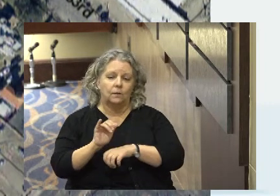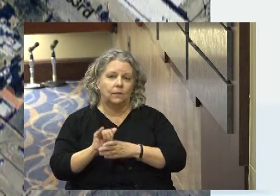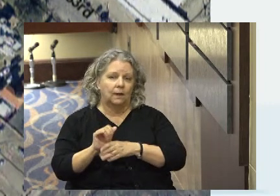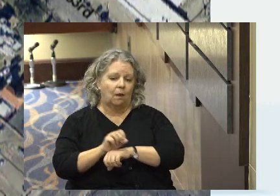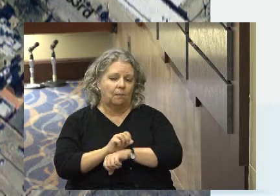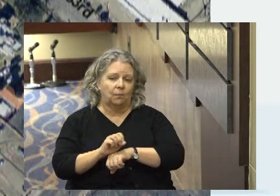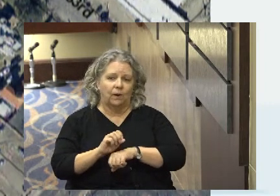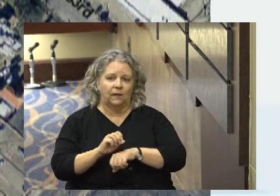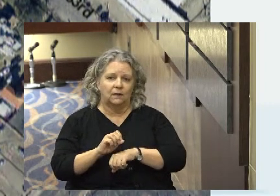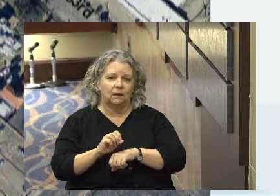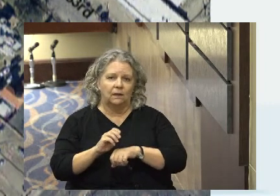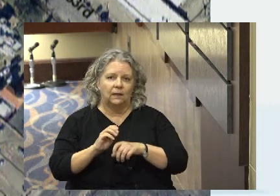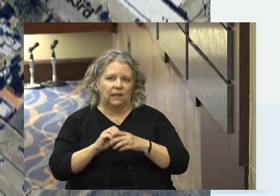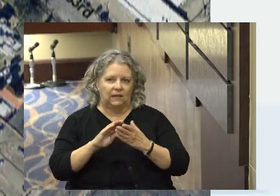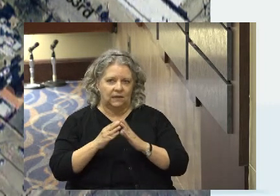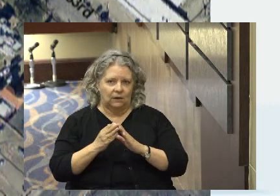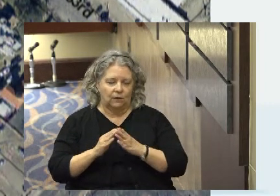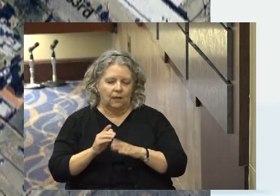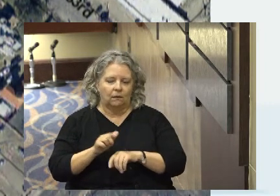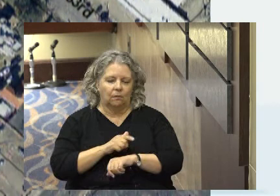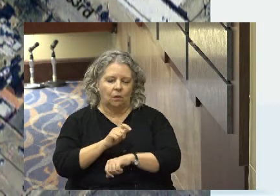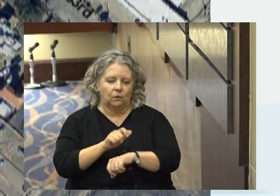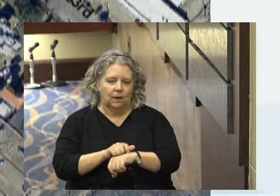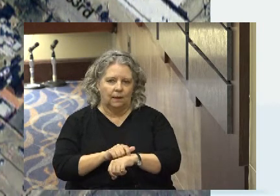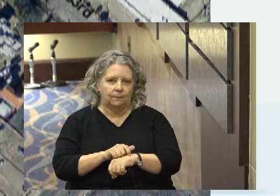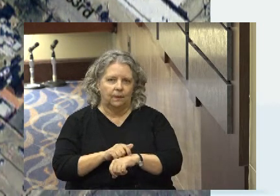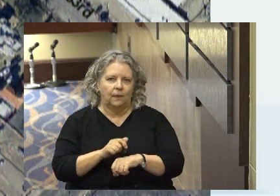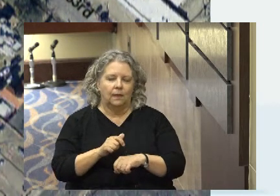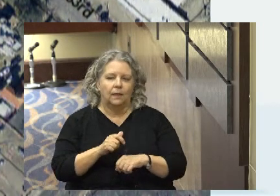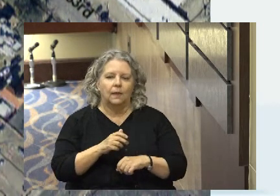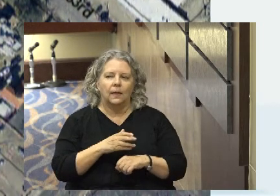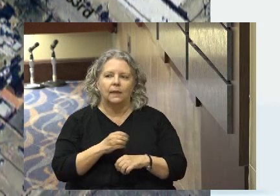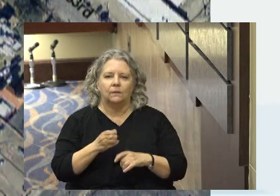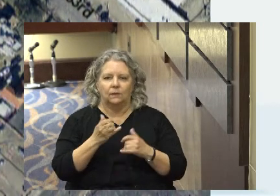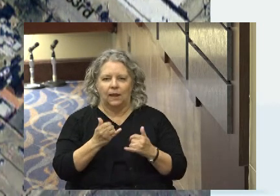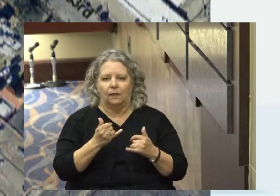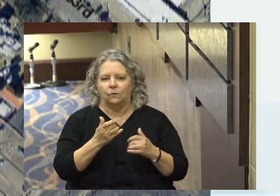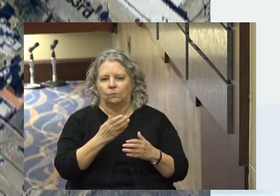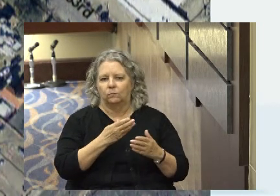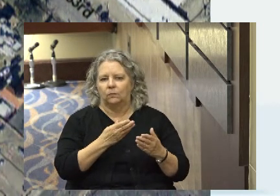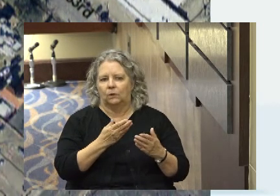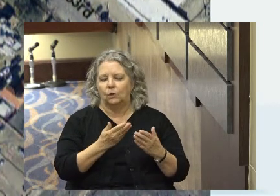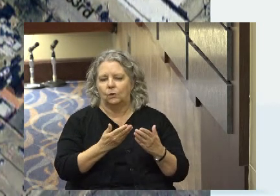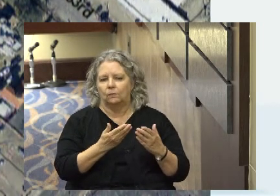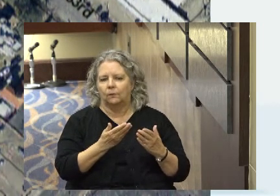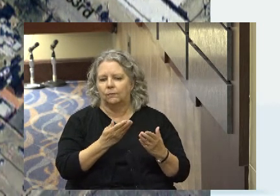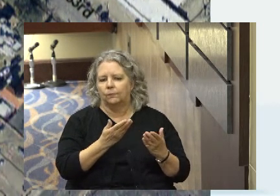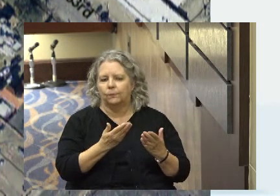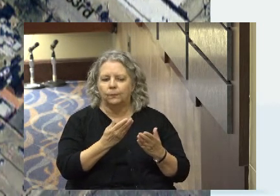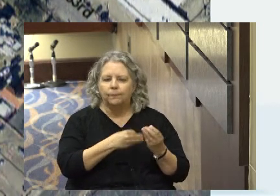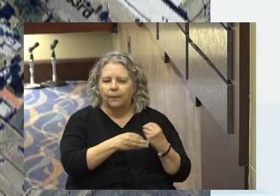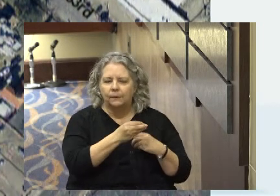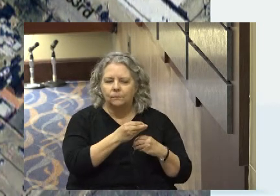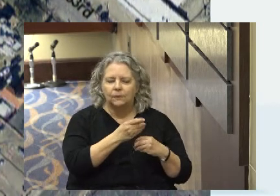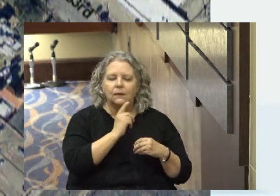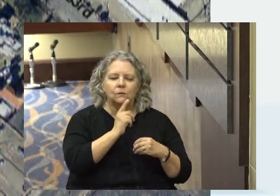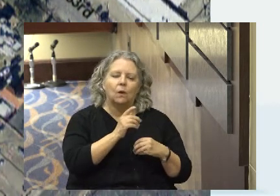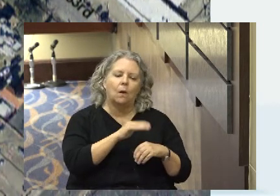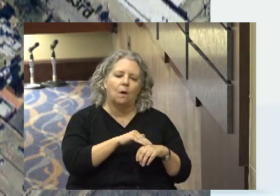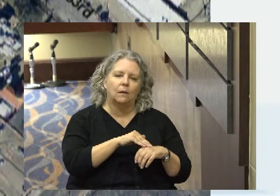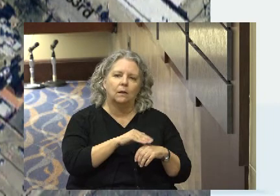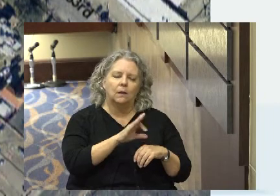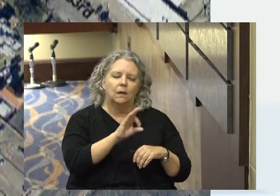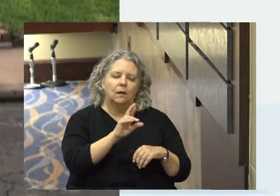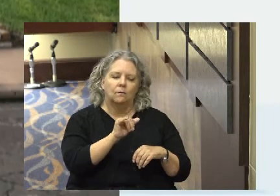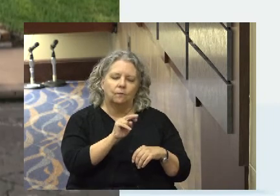They're still, the existing lumber yard building is on Franklin that we hope to get restored as well. So they have a big connection to